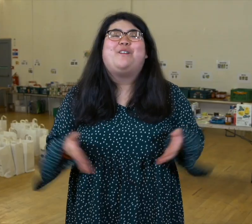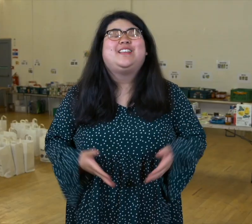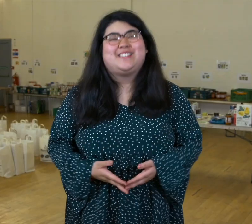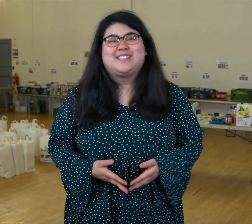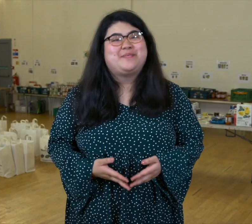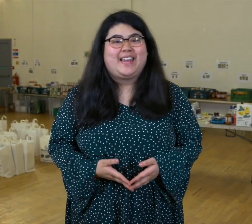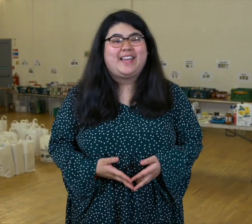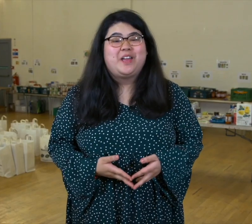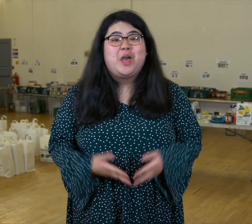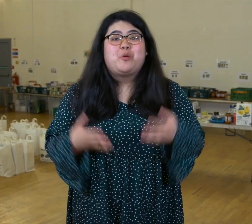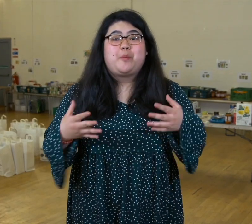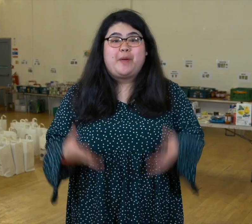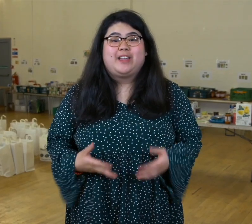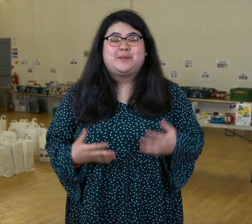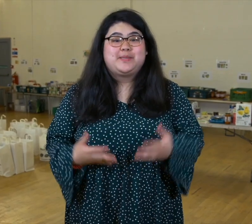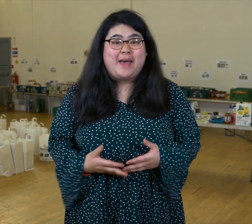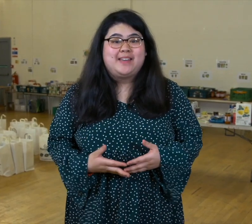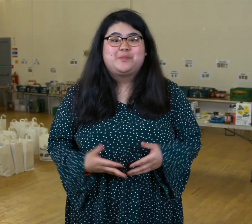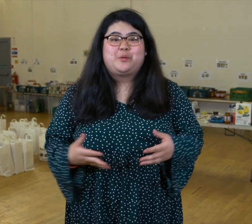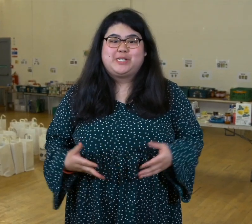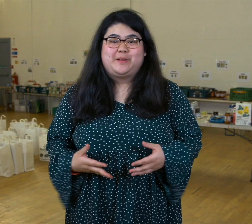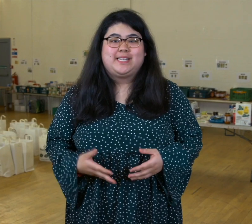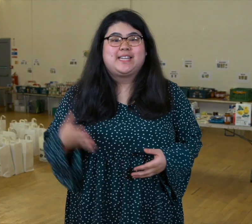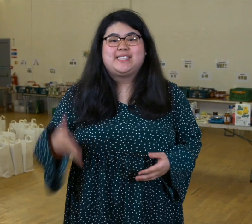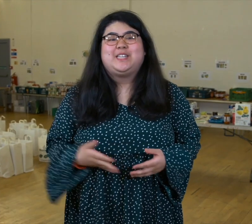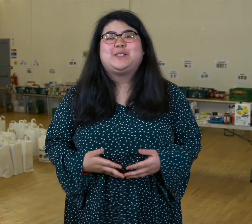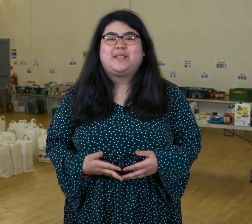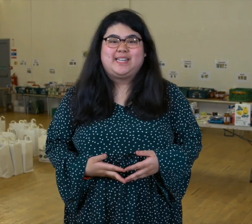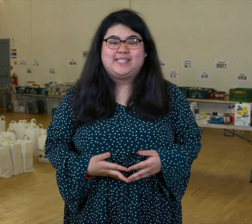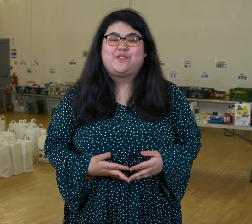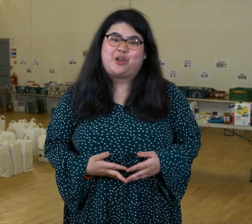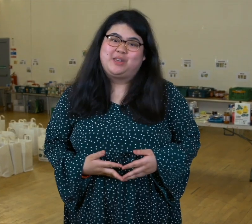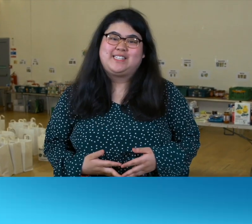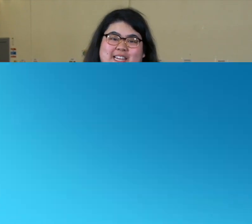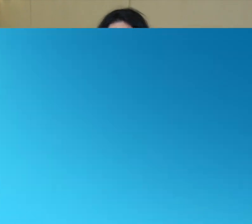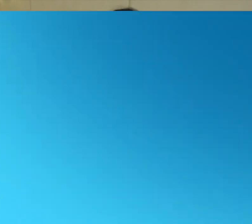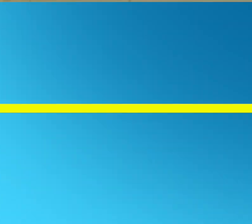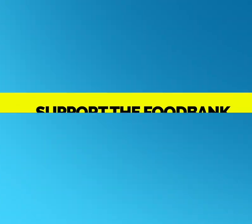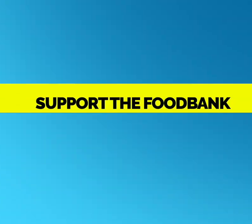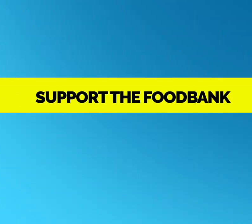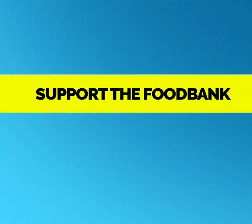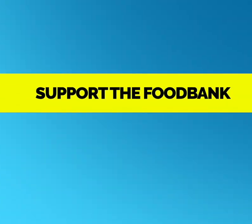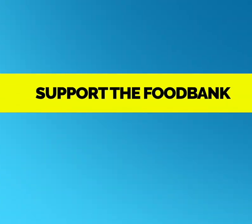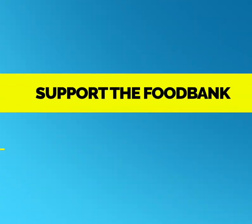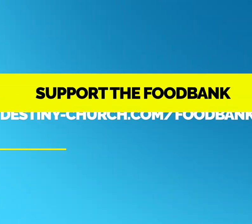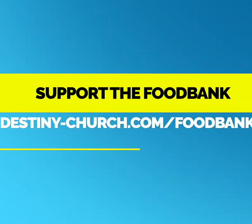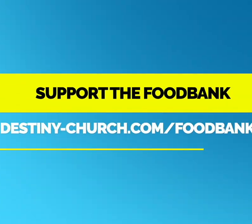it's only just the beginning. We're preparing to expand what we're doing to continue to meet the needs of our community.